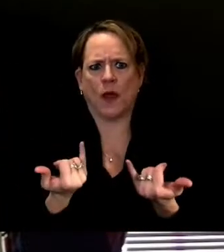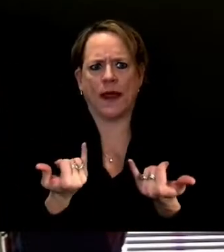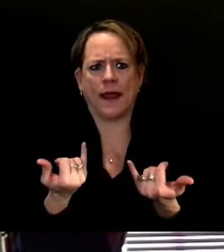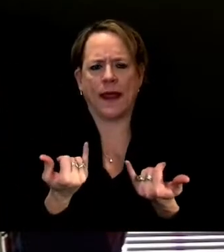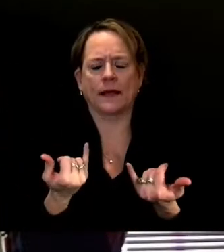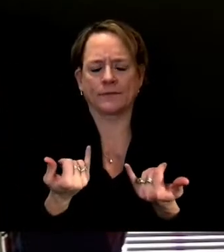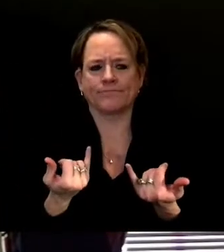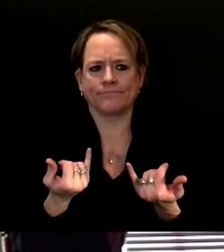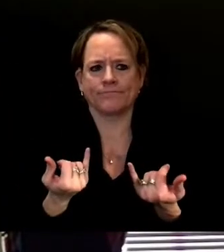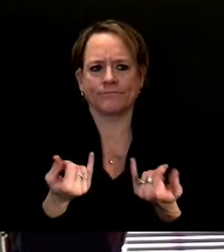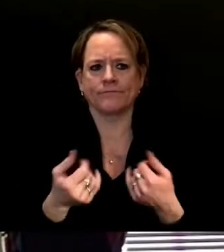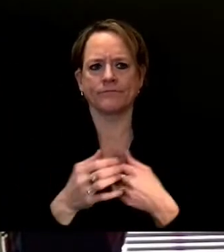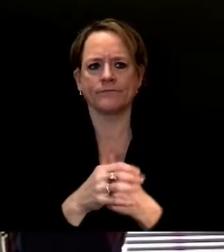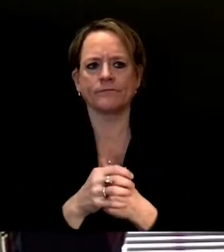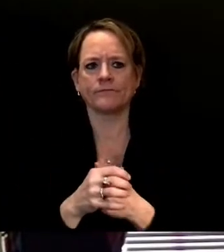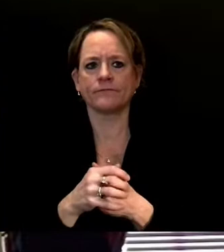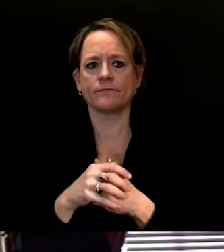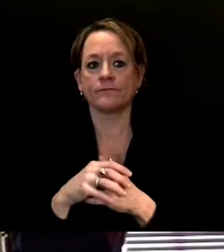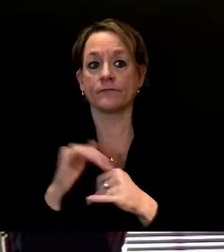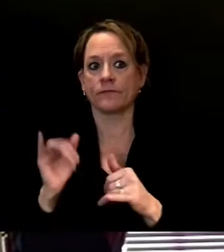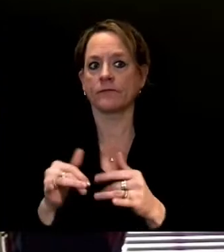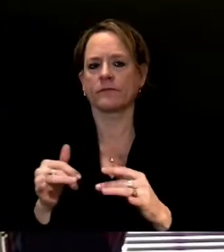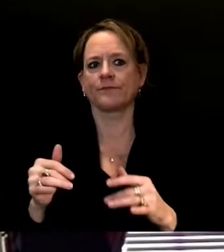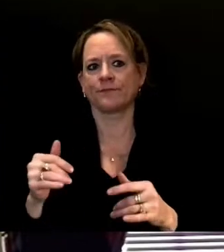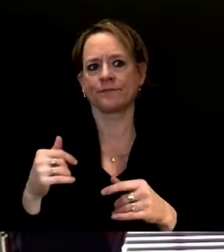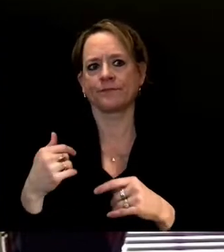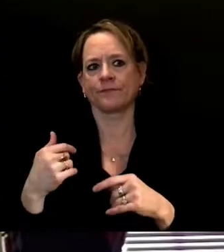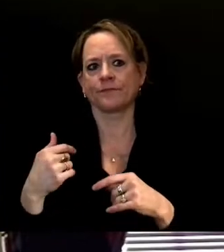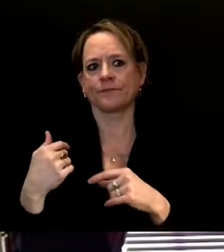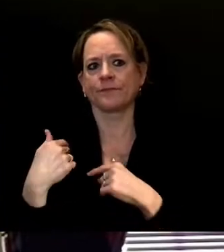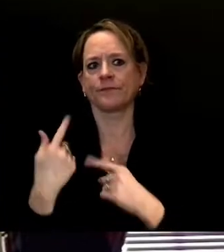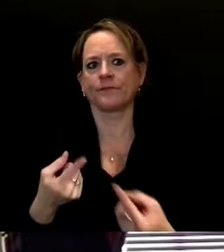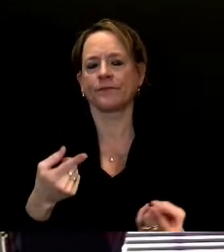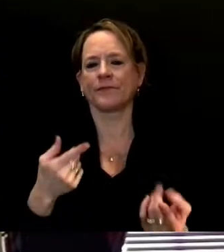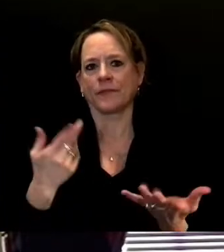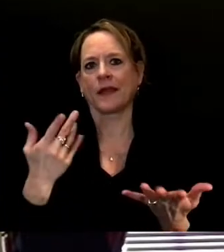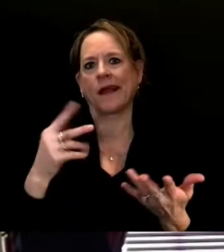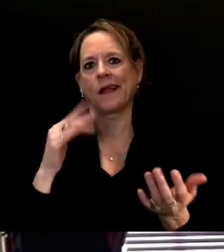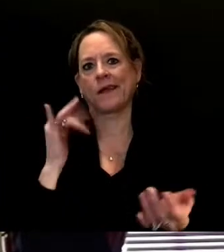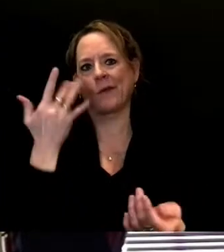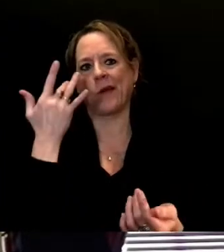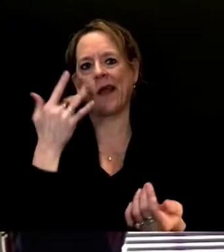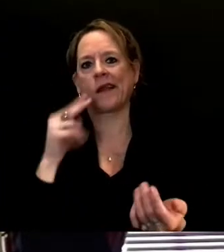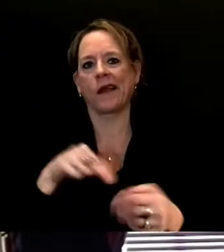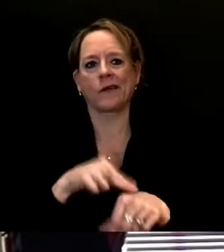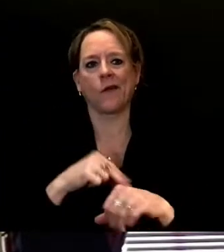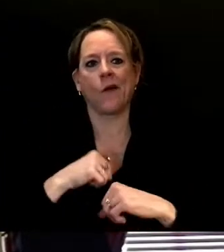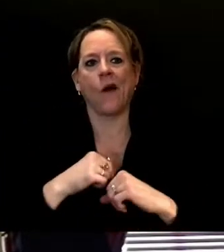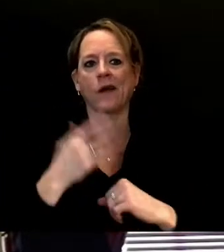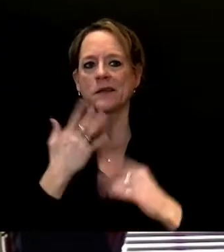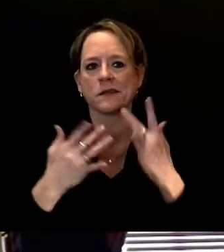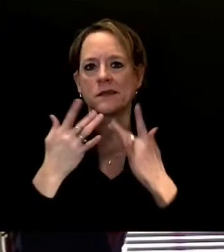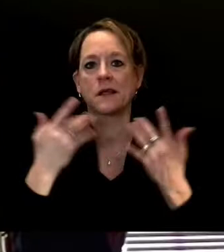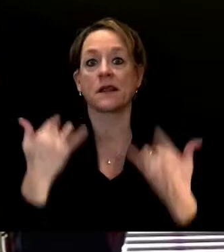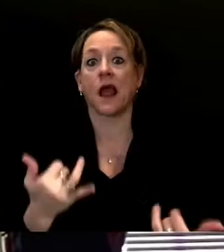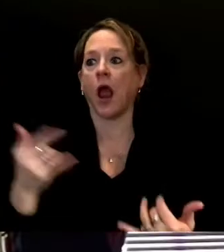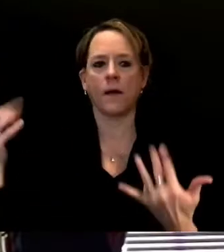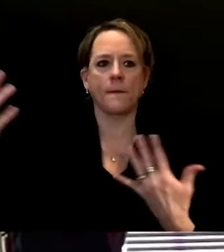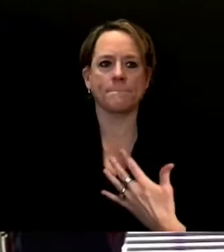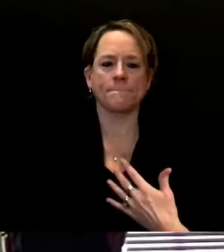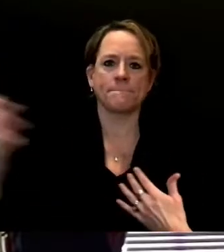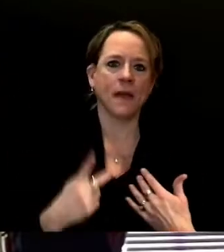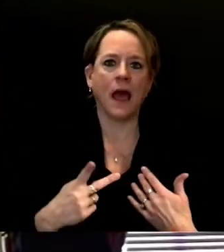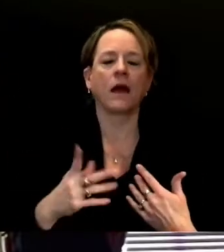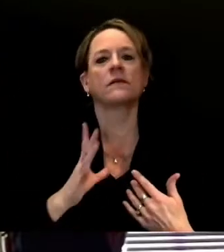people involved. I welcome people off the plane and encourage them to consider becoming nurses assistants